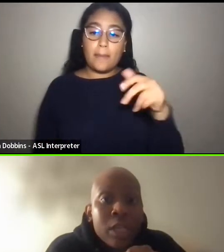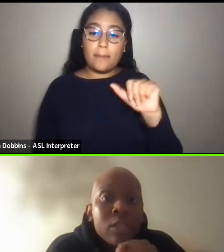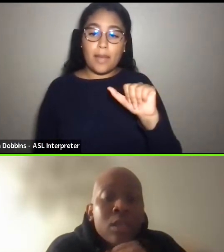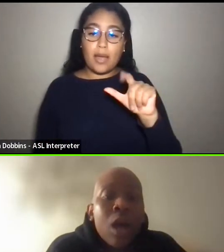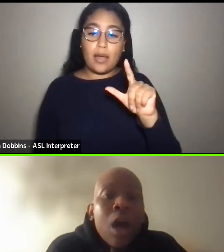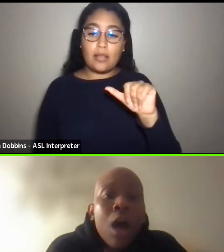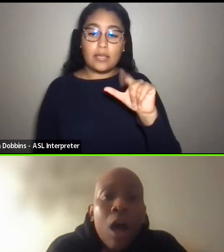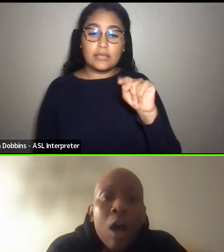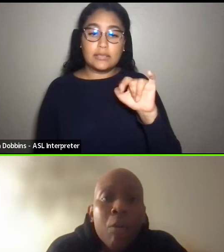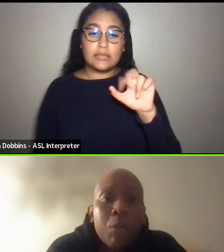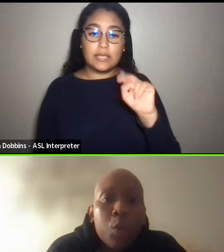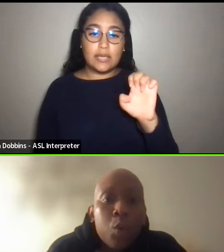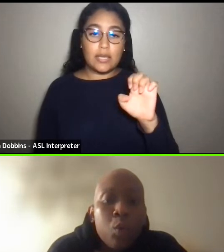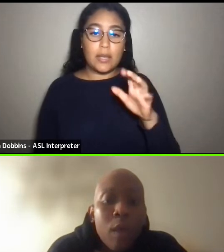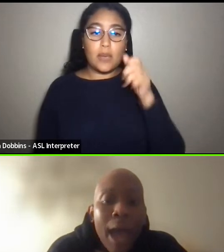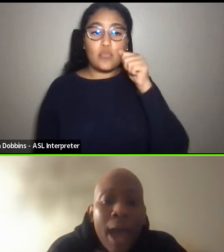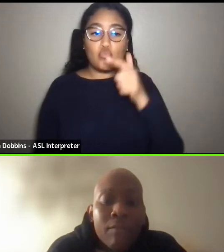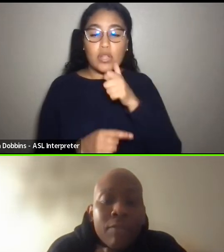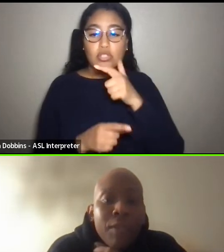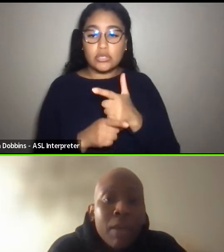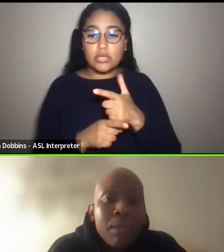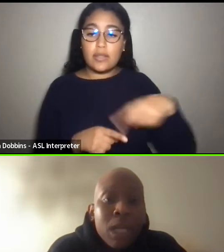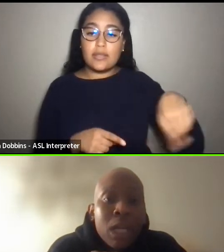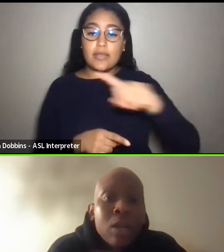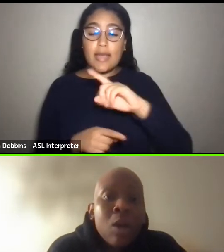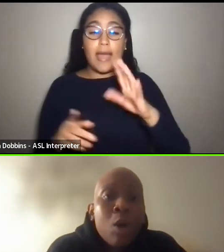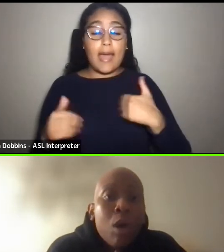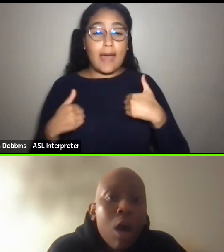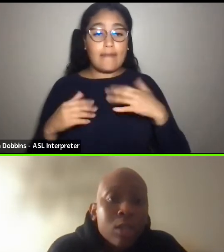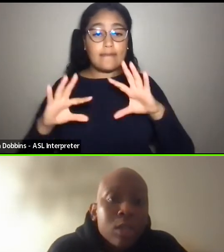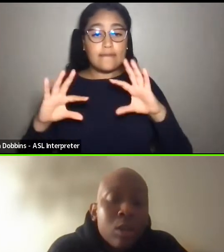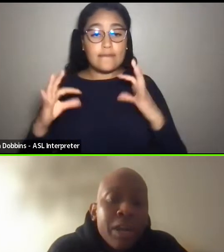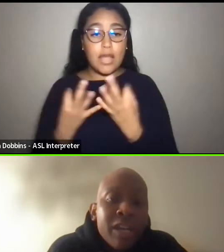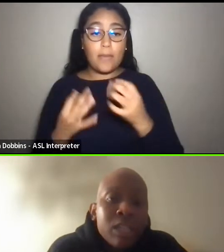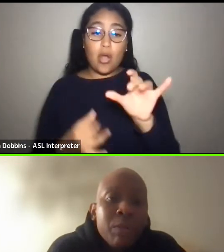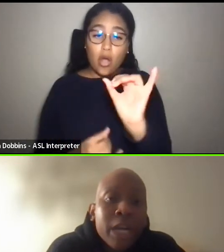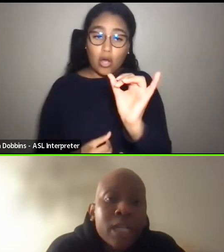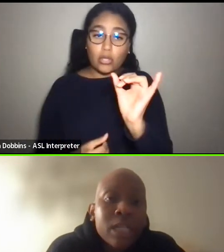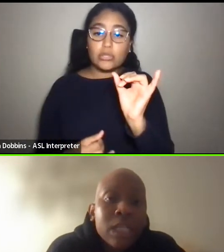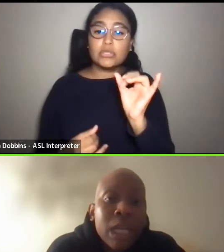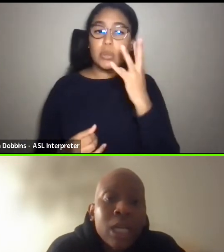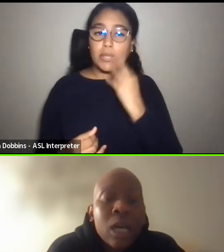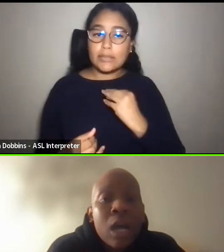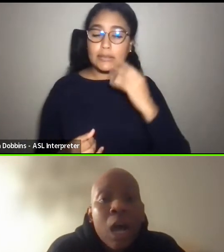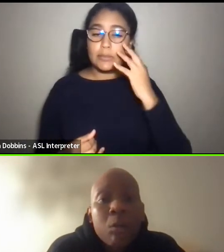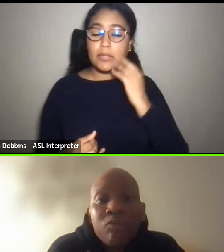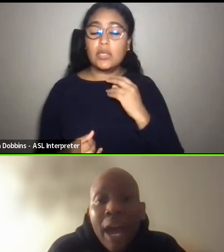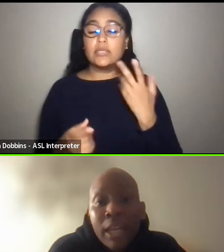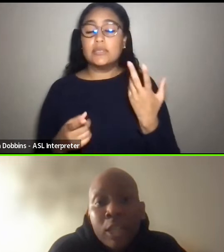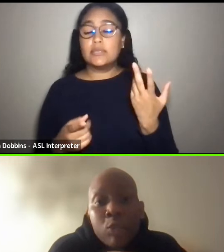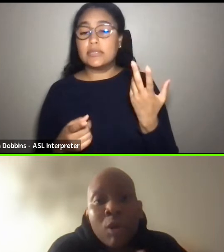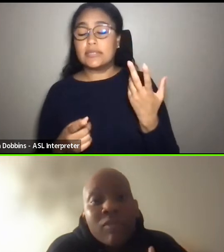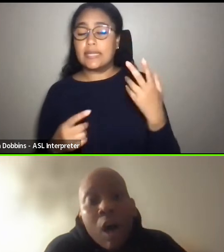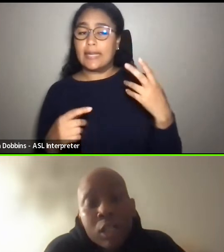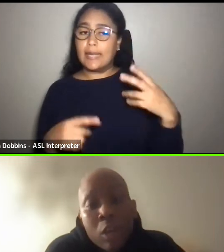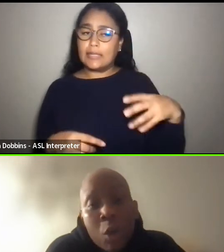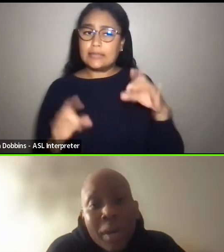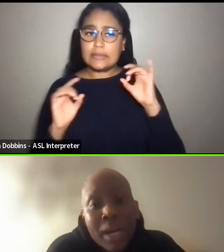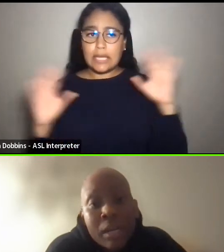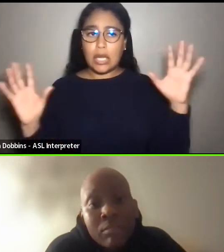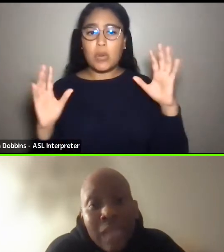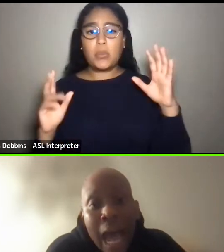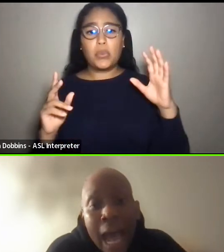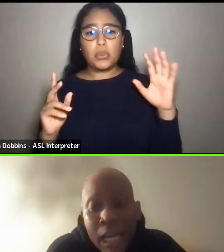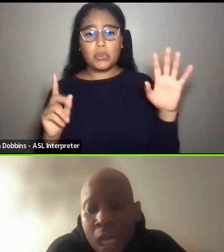and sisters who have family who are also experiencing violence, who have